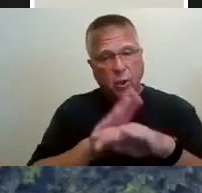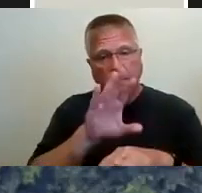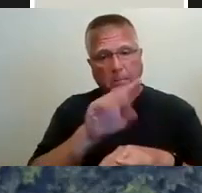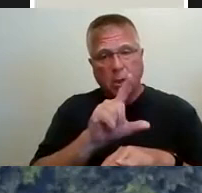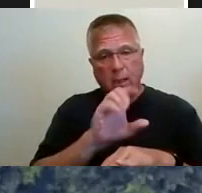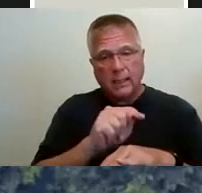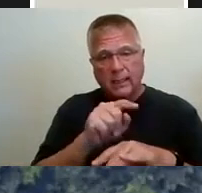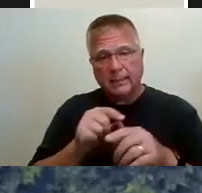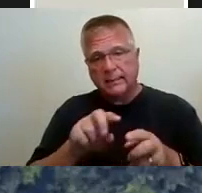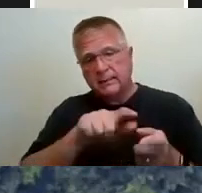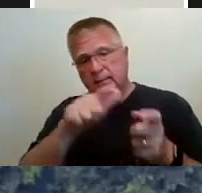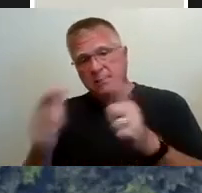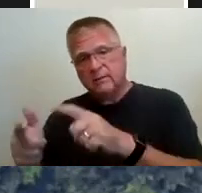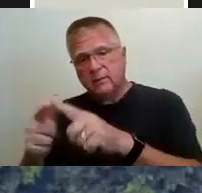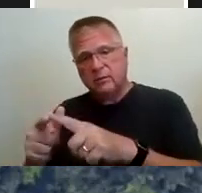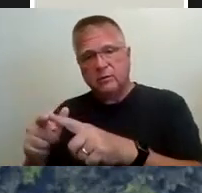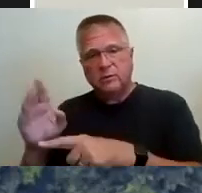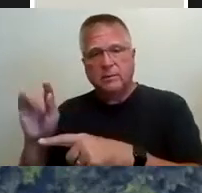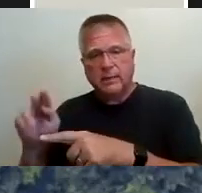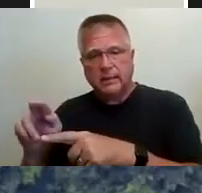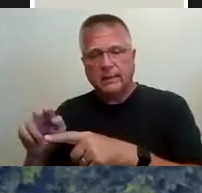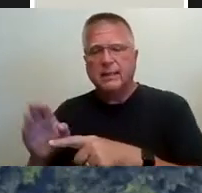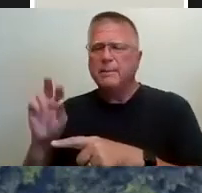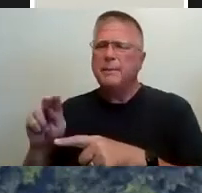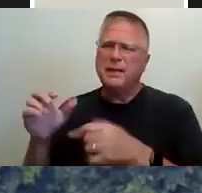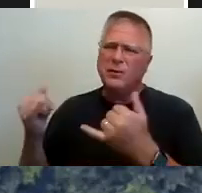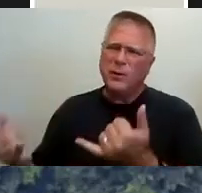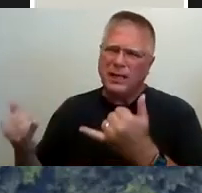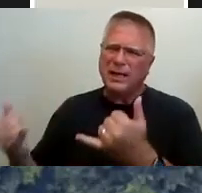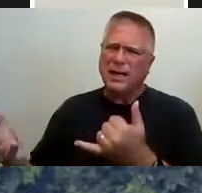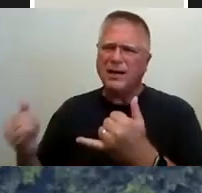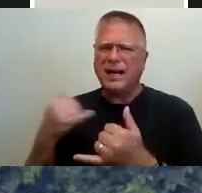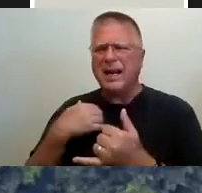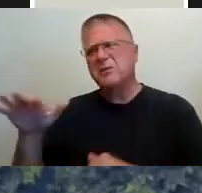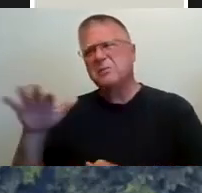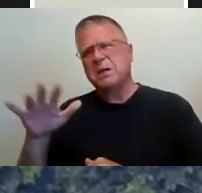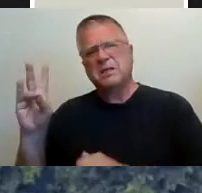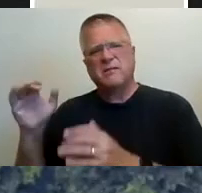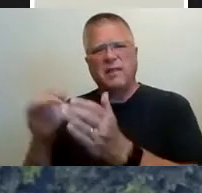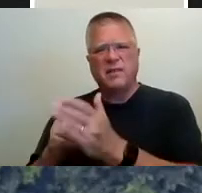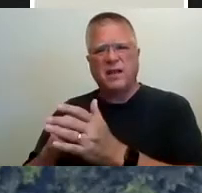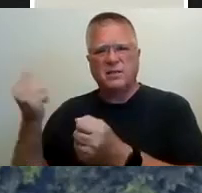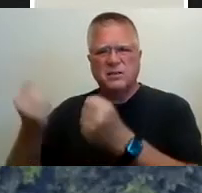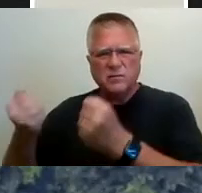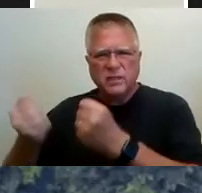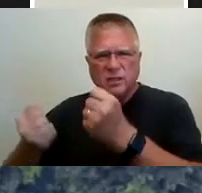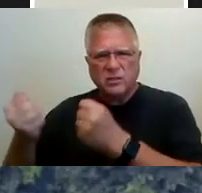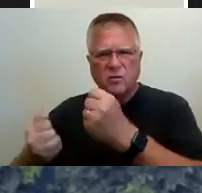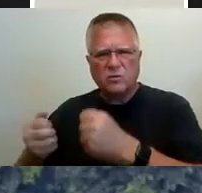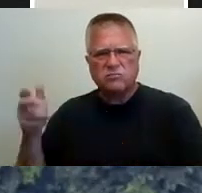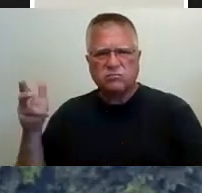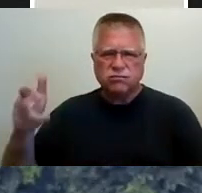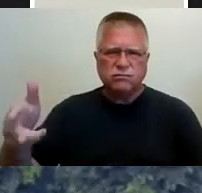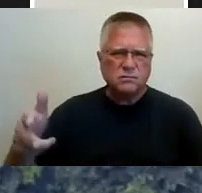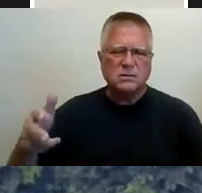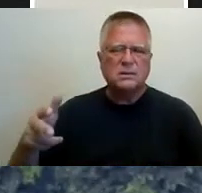talking about low. So again, Beacon right now has about 7,000 vehicles on